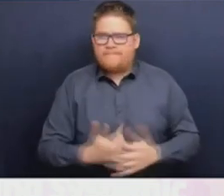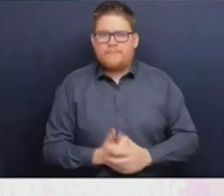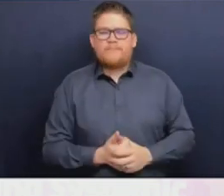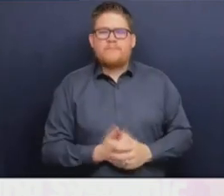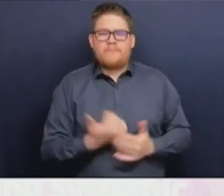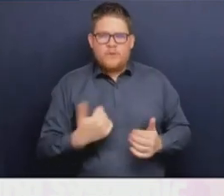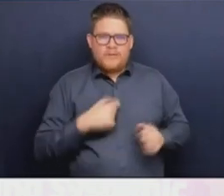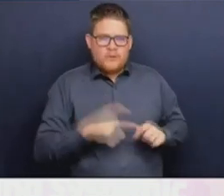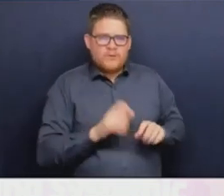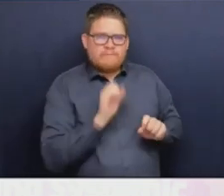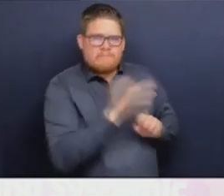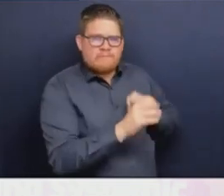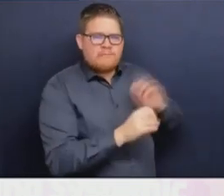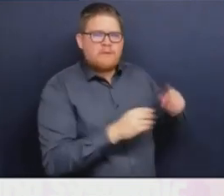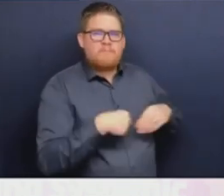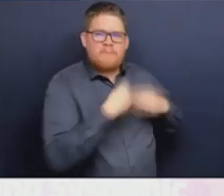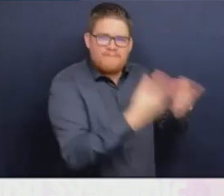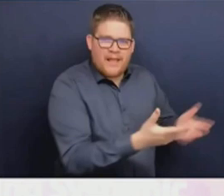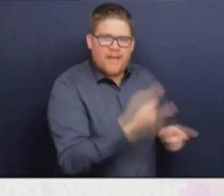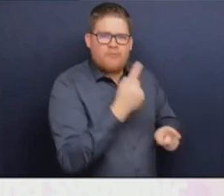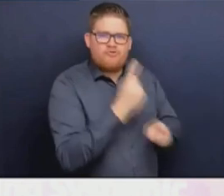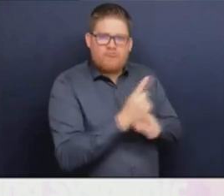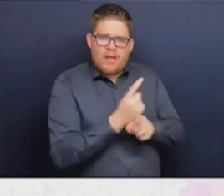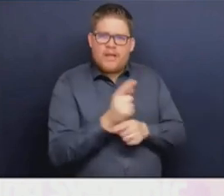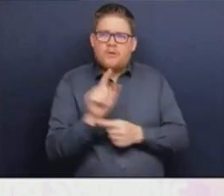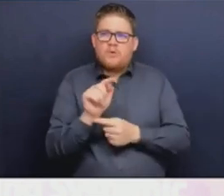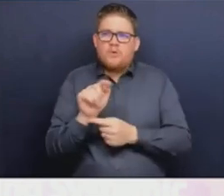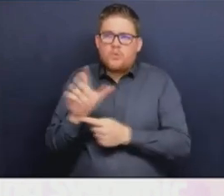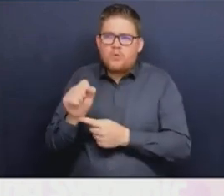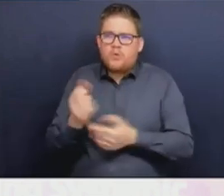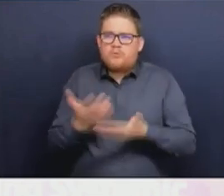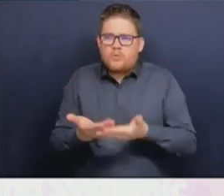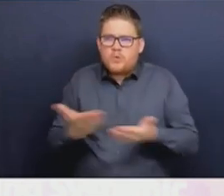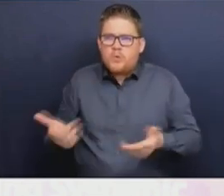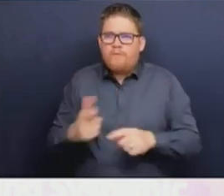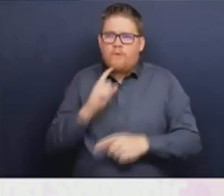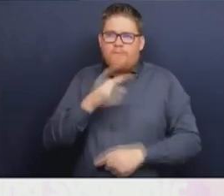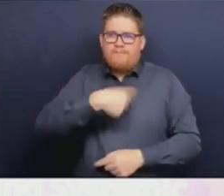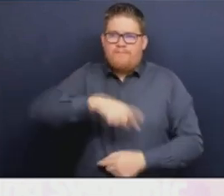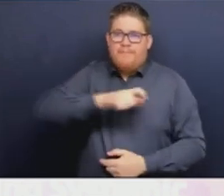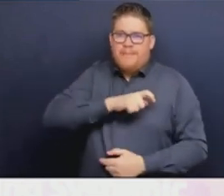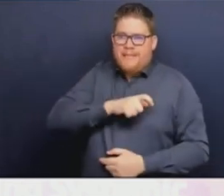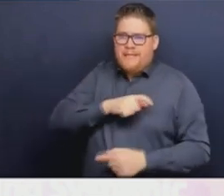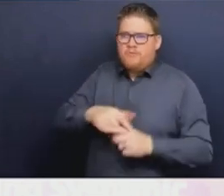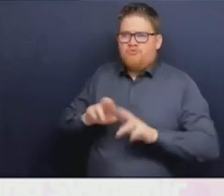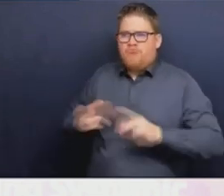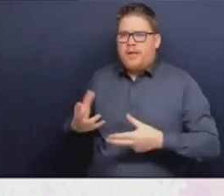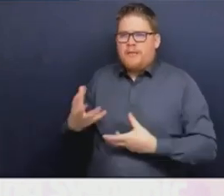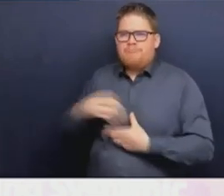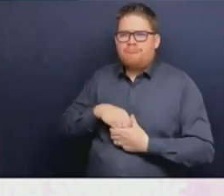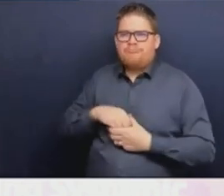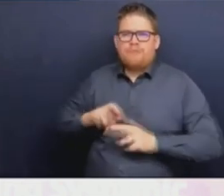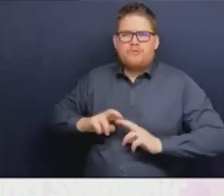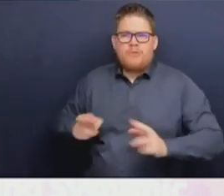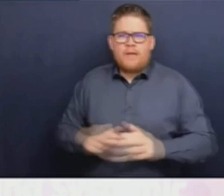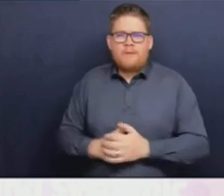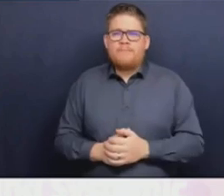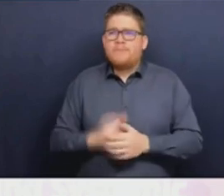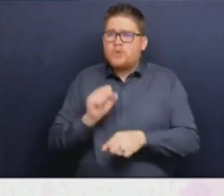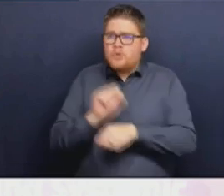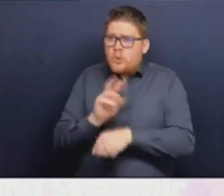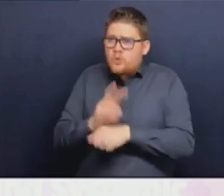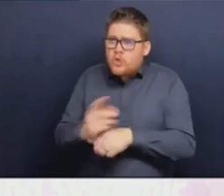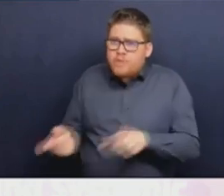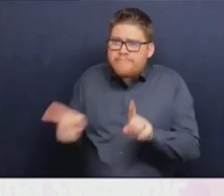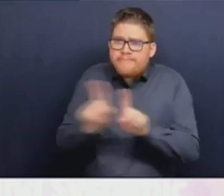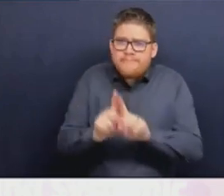sure that they are as equipped as they can be, having access to social workers, having access to other health care providers, so that a